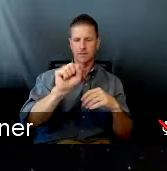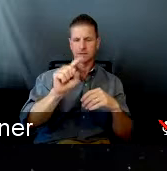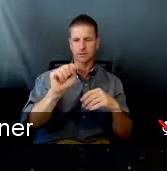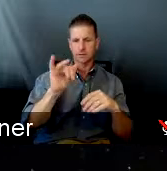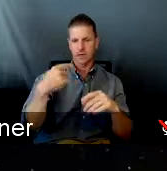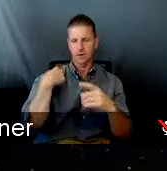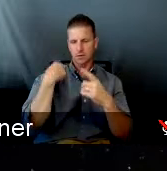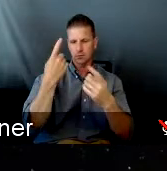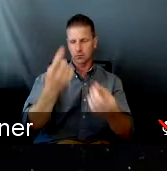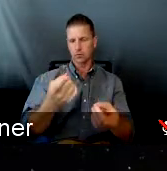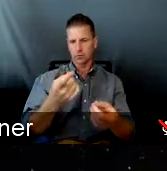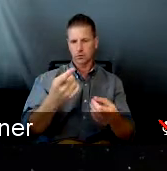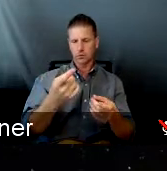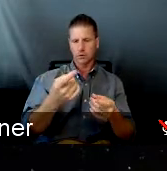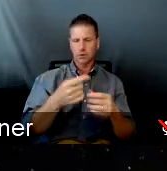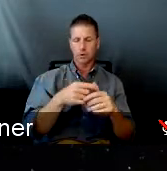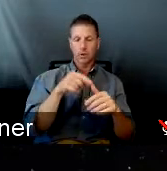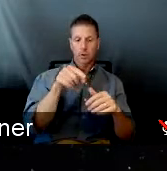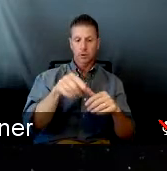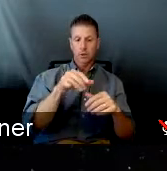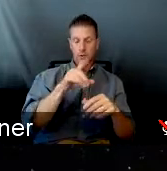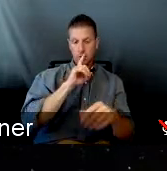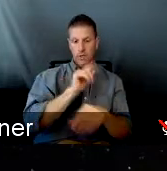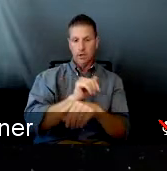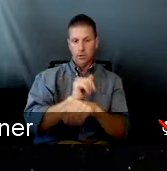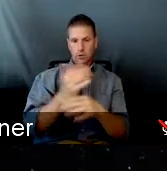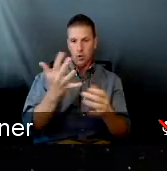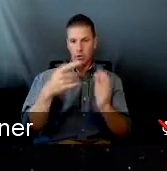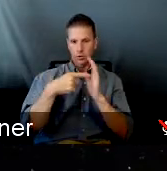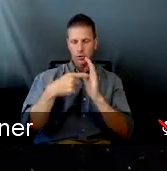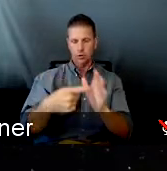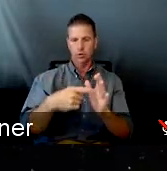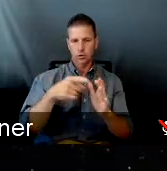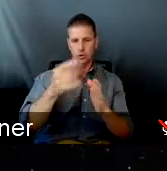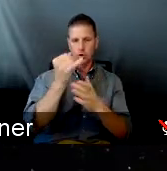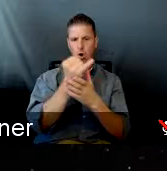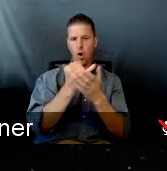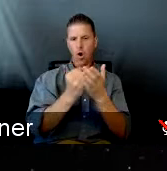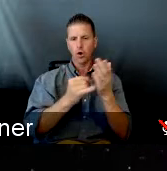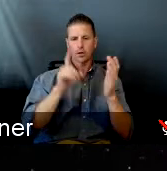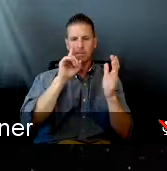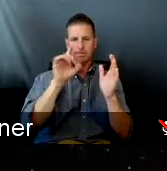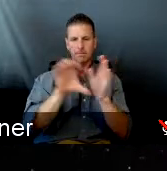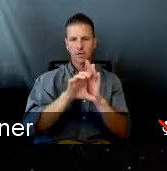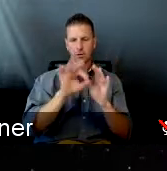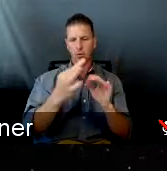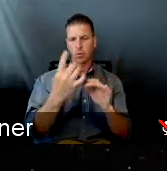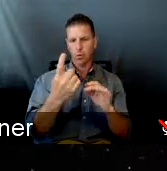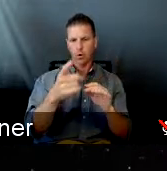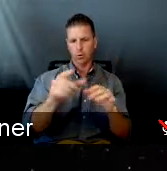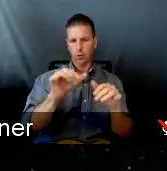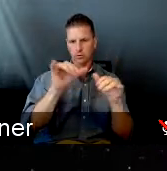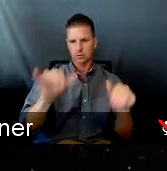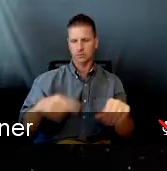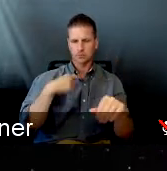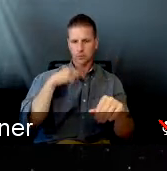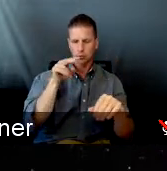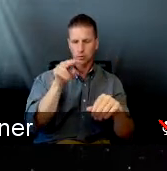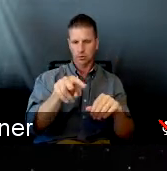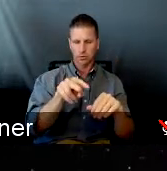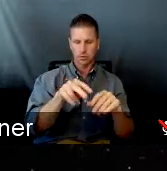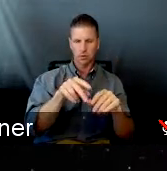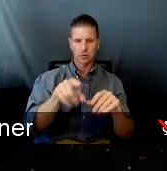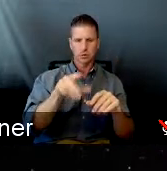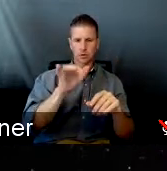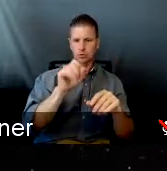year. And this is actually what I'm showing here is an artist's impression of one of those systems that we looked at. So it's just